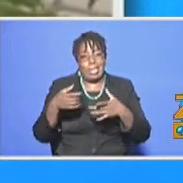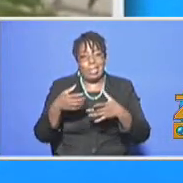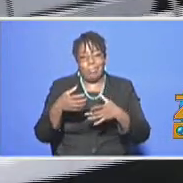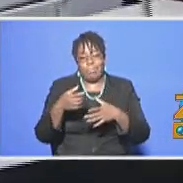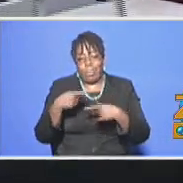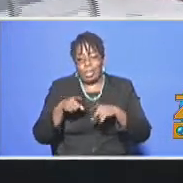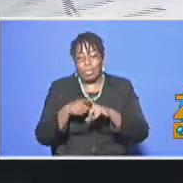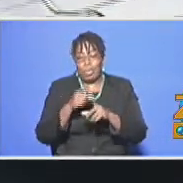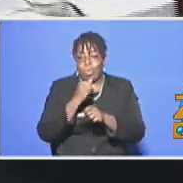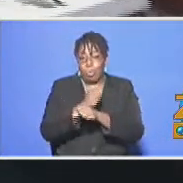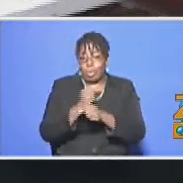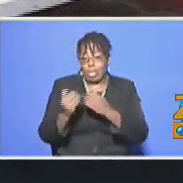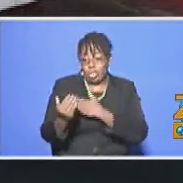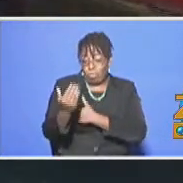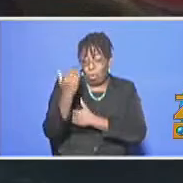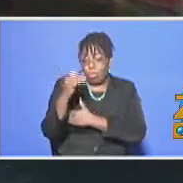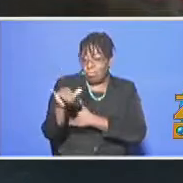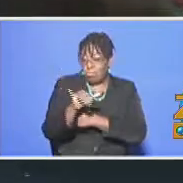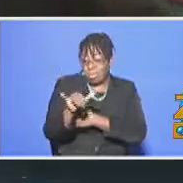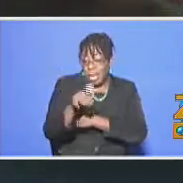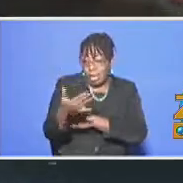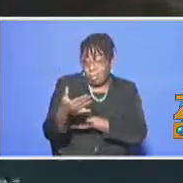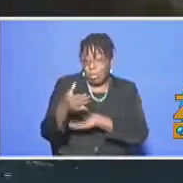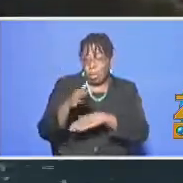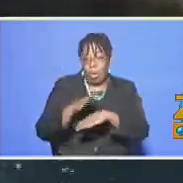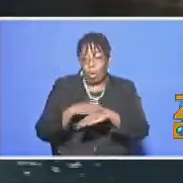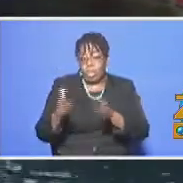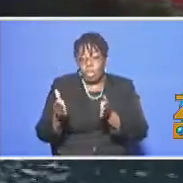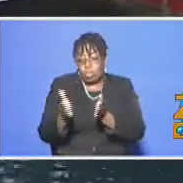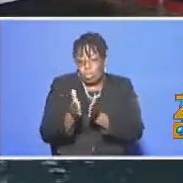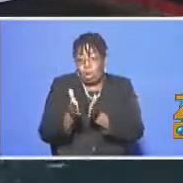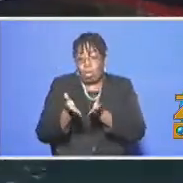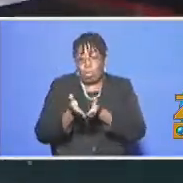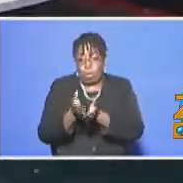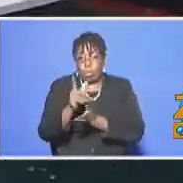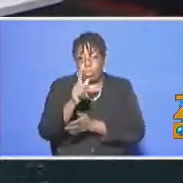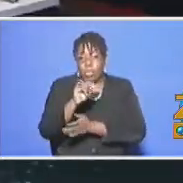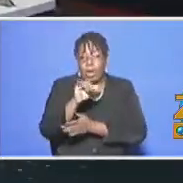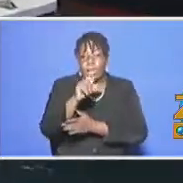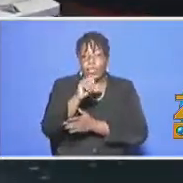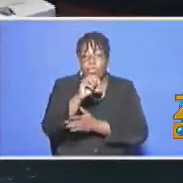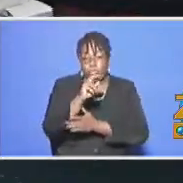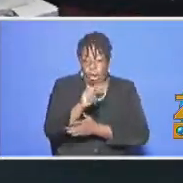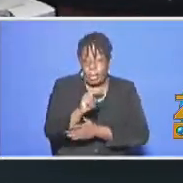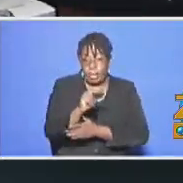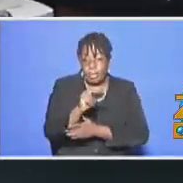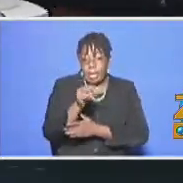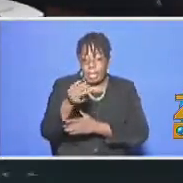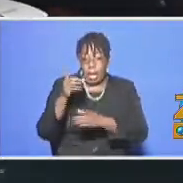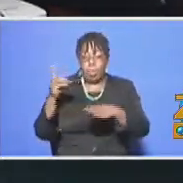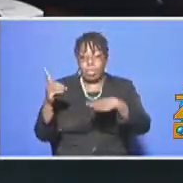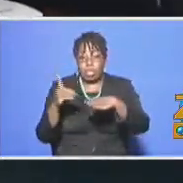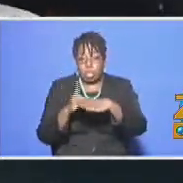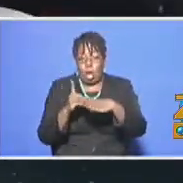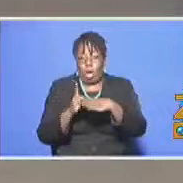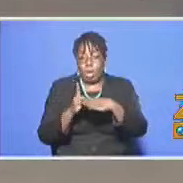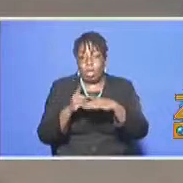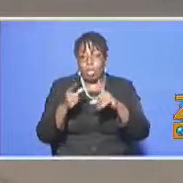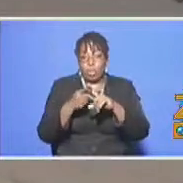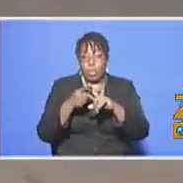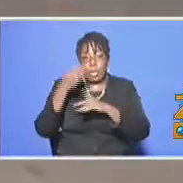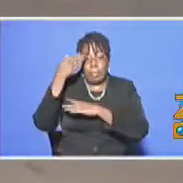had, this time boarding the Triton, a small pleasure craft needing air-conditioned repairs that was docked next to the pirate